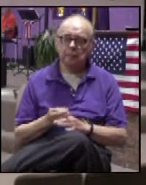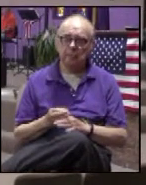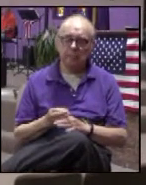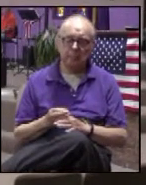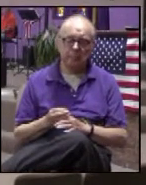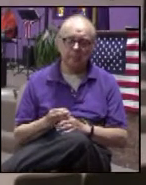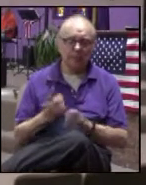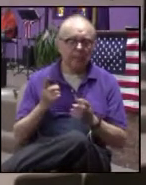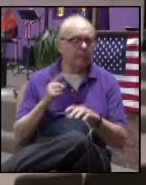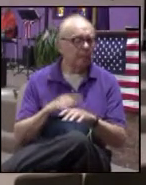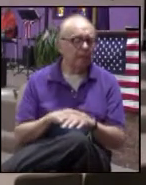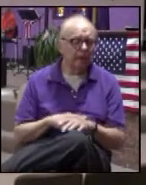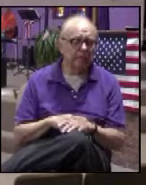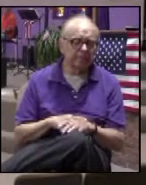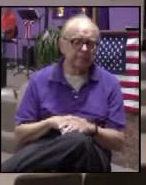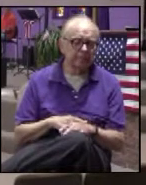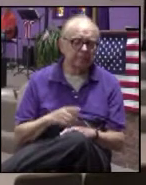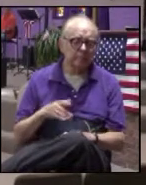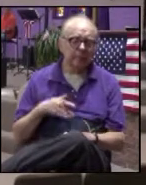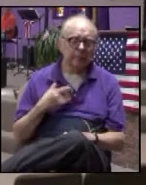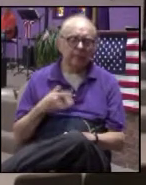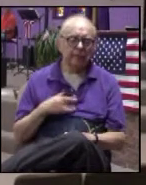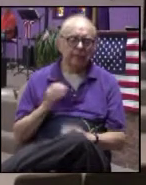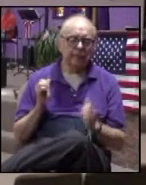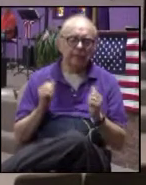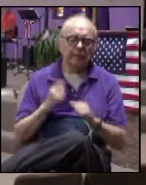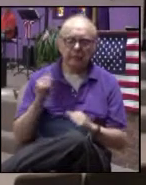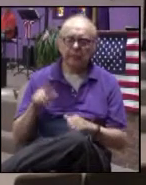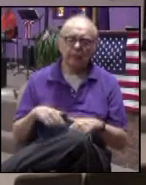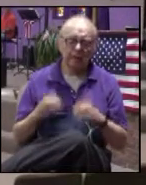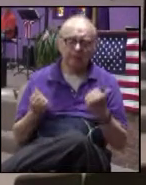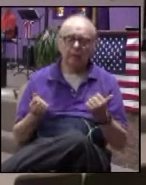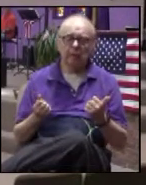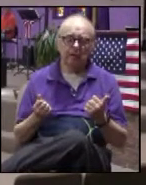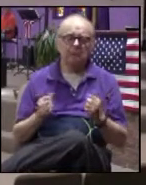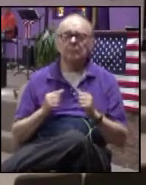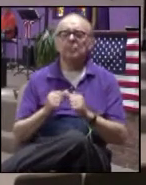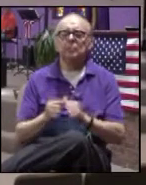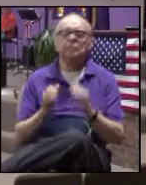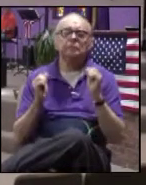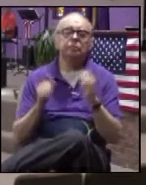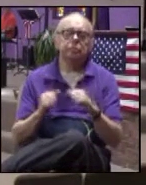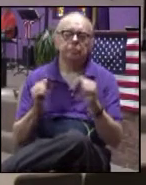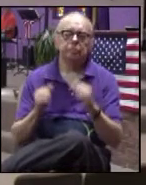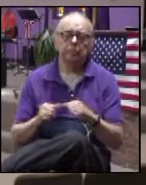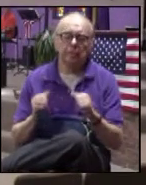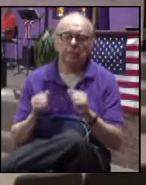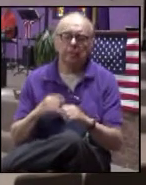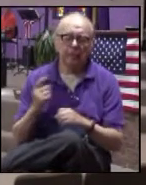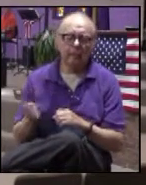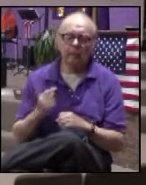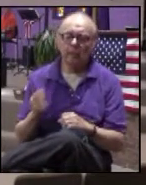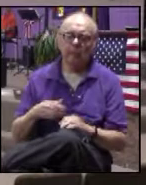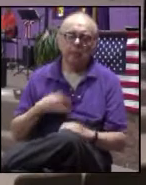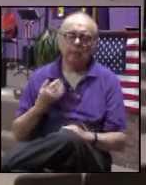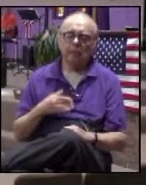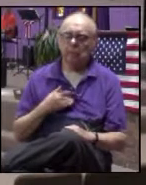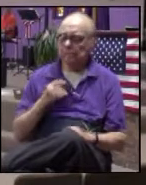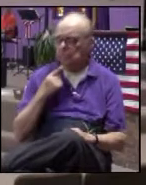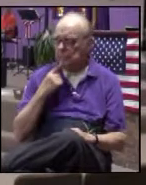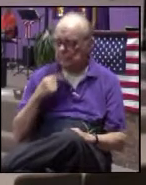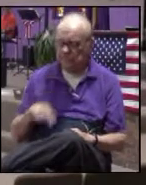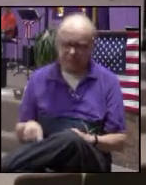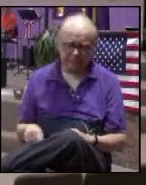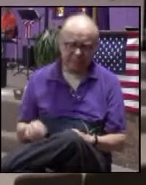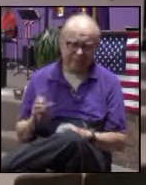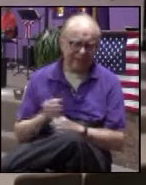How many times does it feel like you're fighting for your life? That you're in a constant battle. And you're always feeling oppressed. You're feeling that you can't